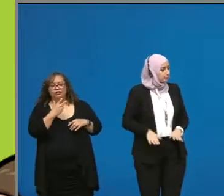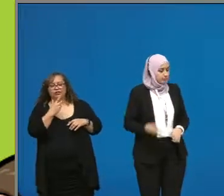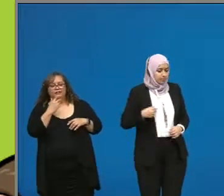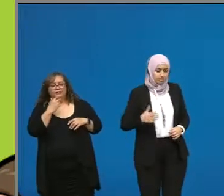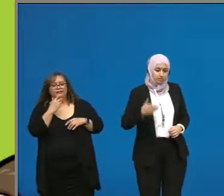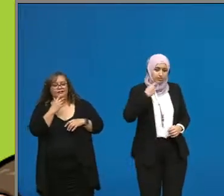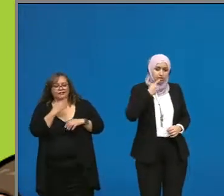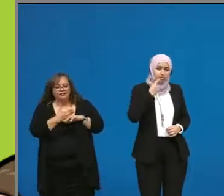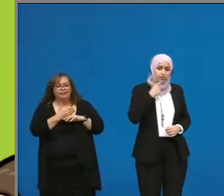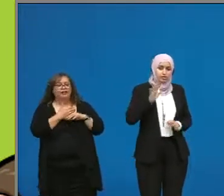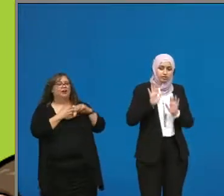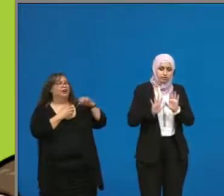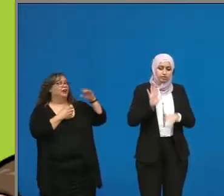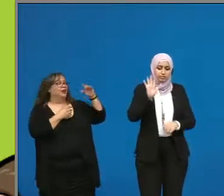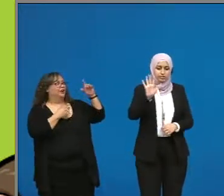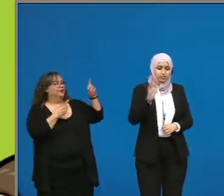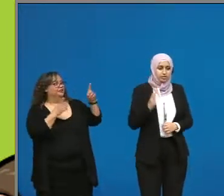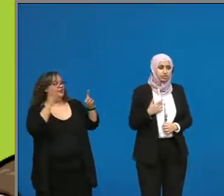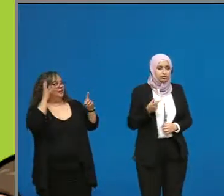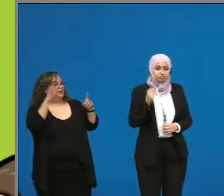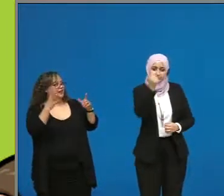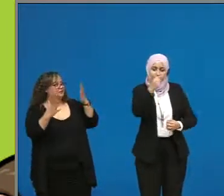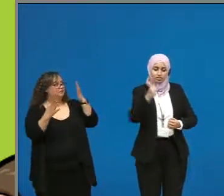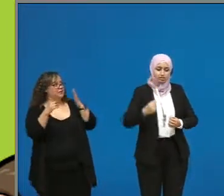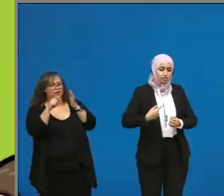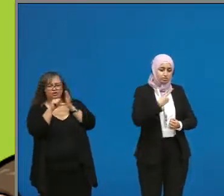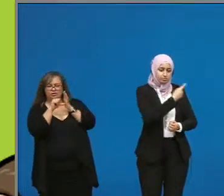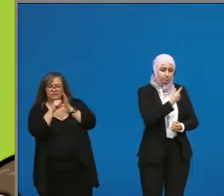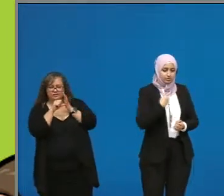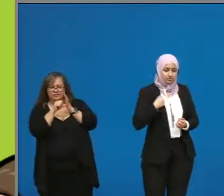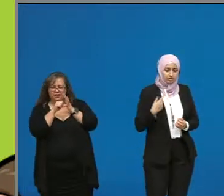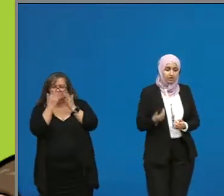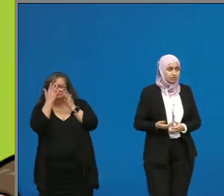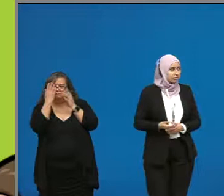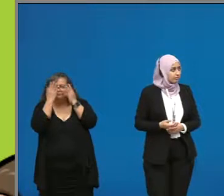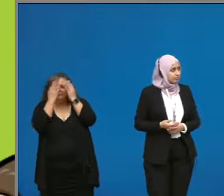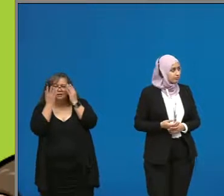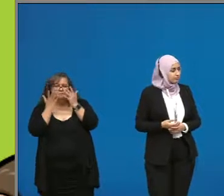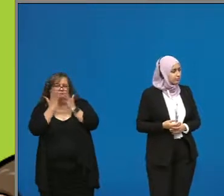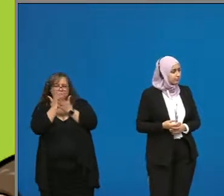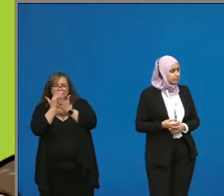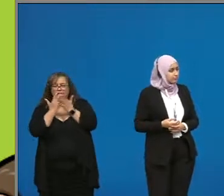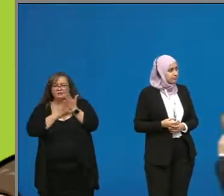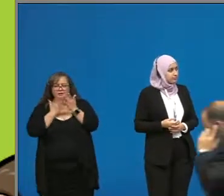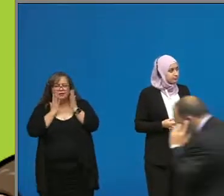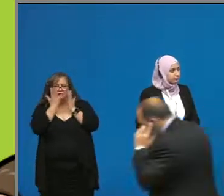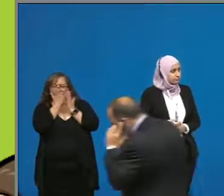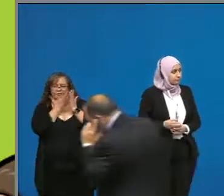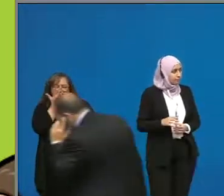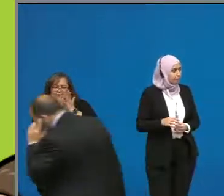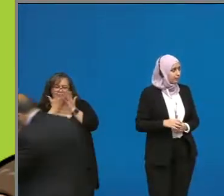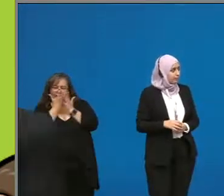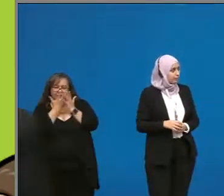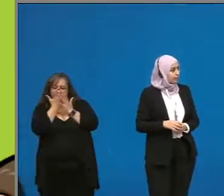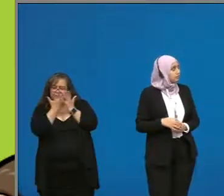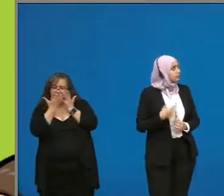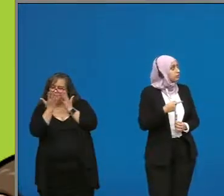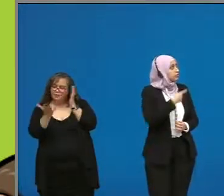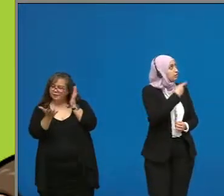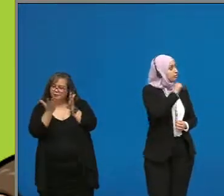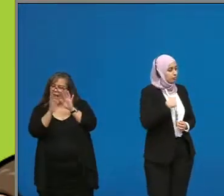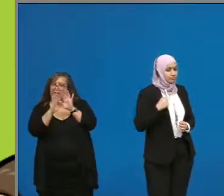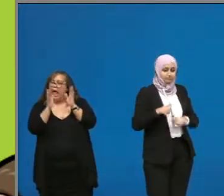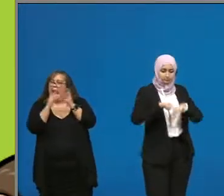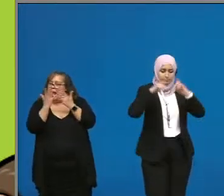hoping. But the reason I asked her to create that is that that's the world that a lot of our pupils are living in, the digital